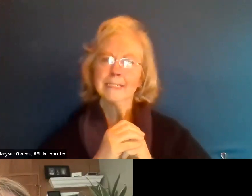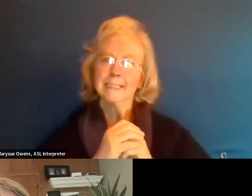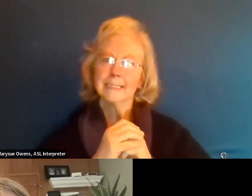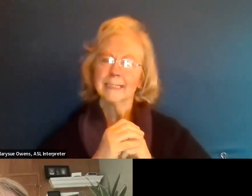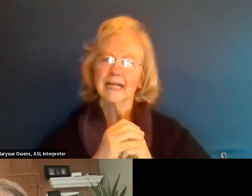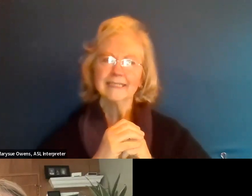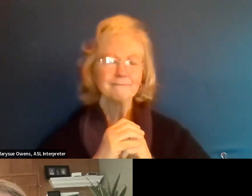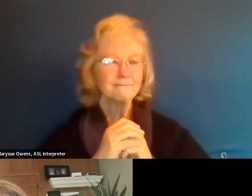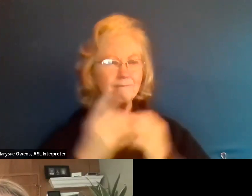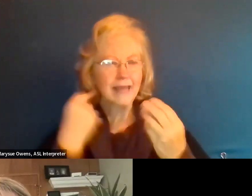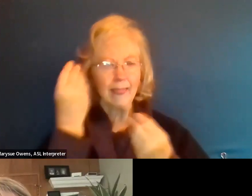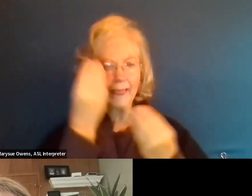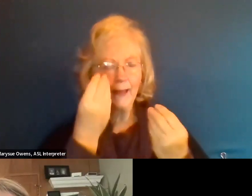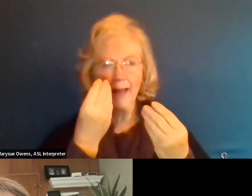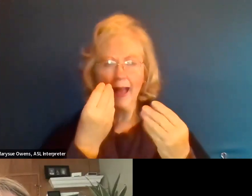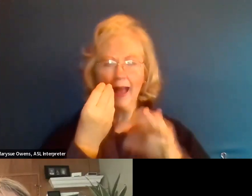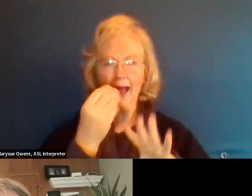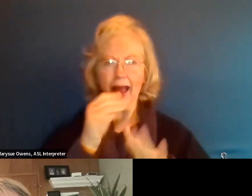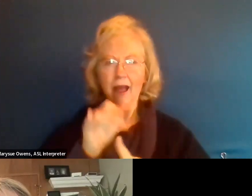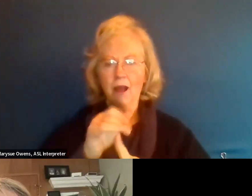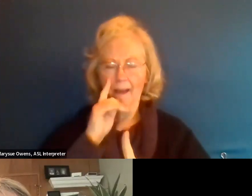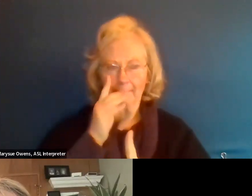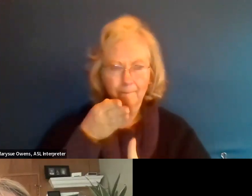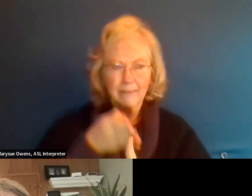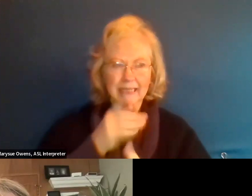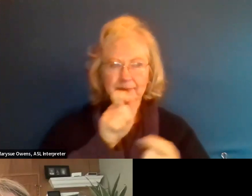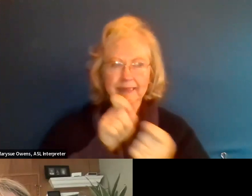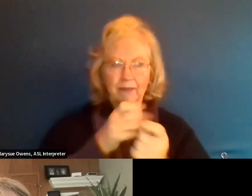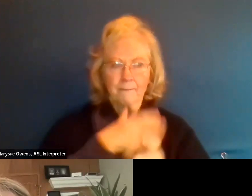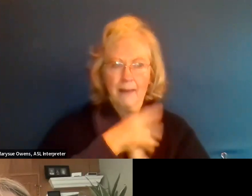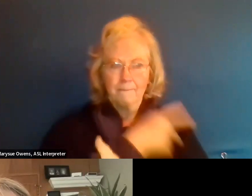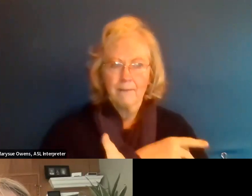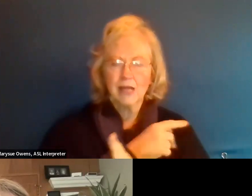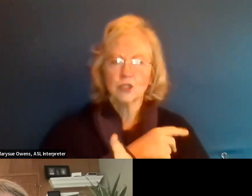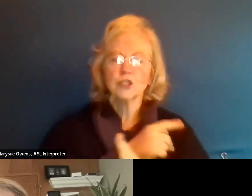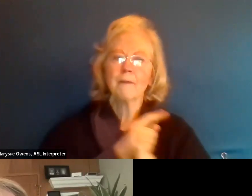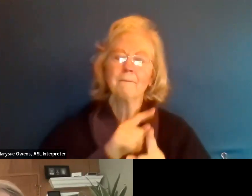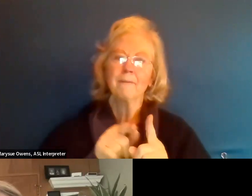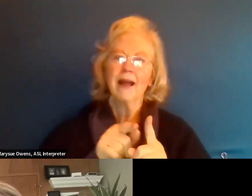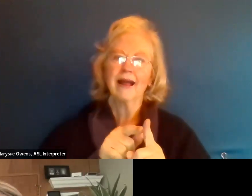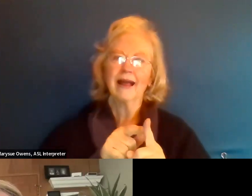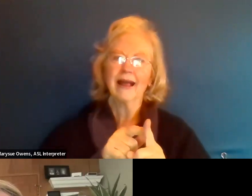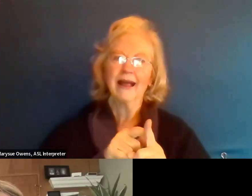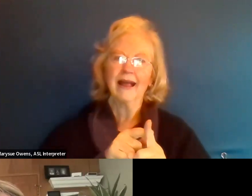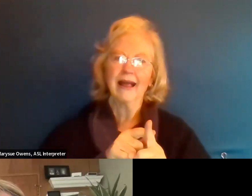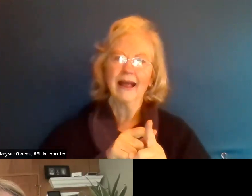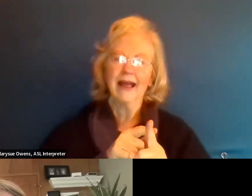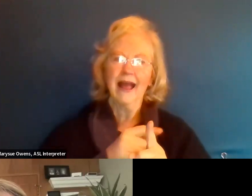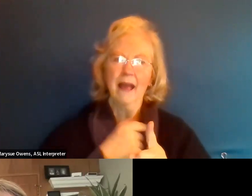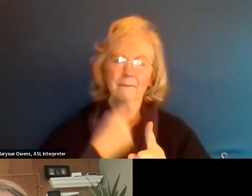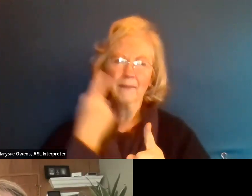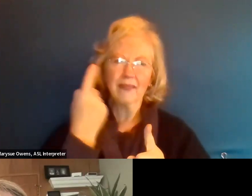always sort of think about it in terms of patient specific, but this is the first time I'm sort of thinking about this as sort